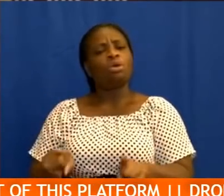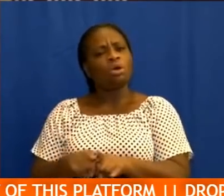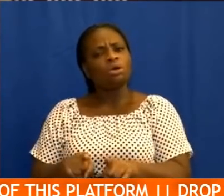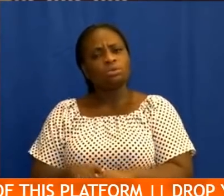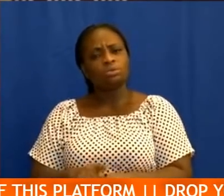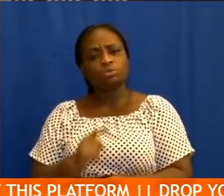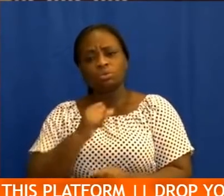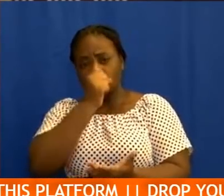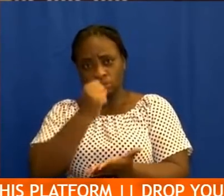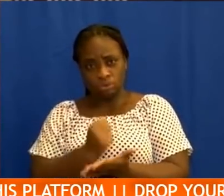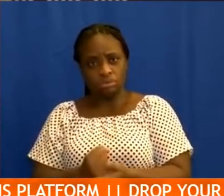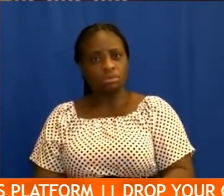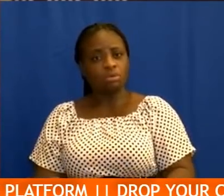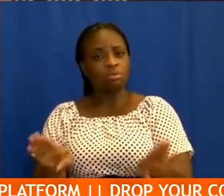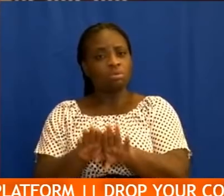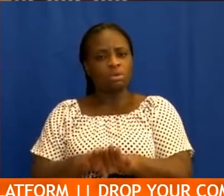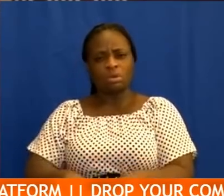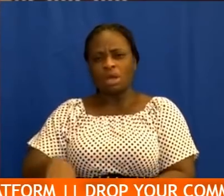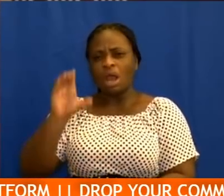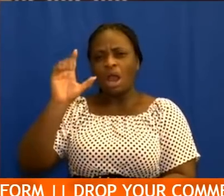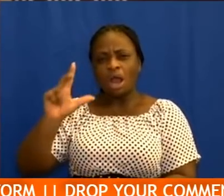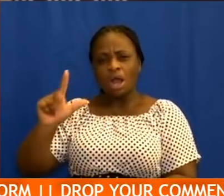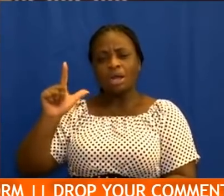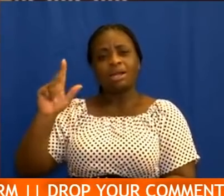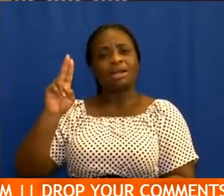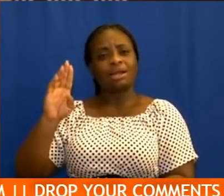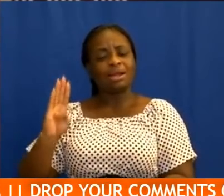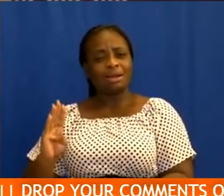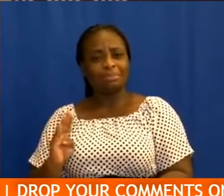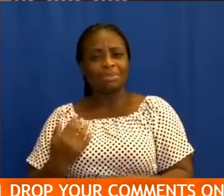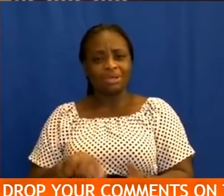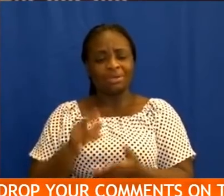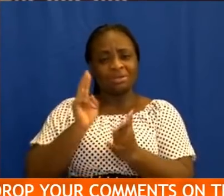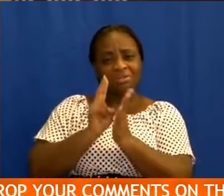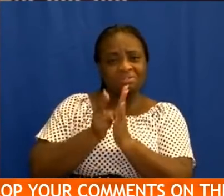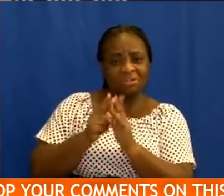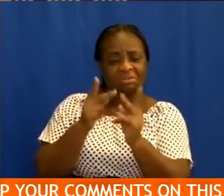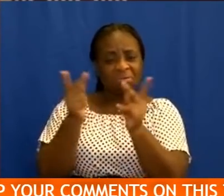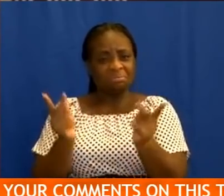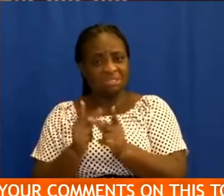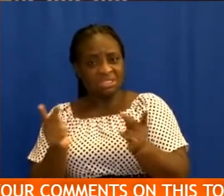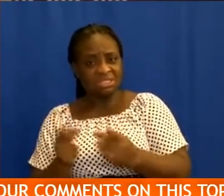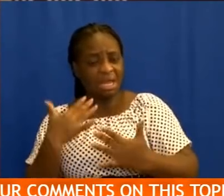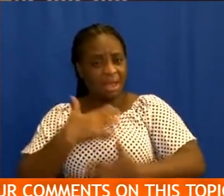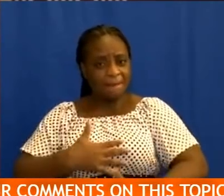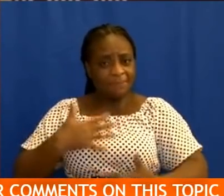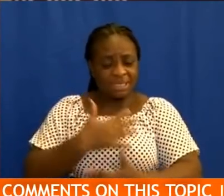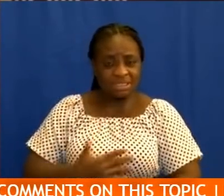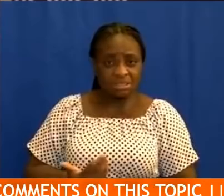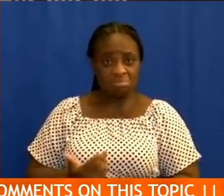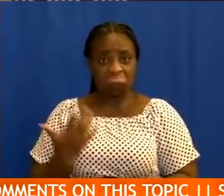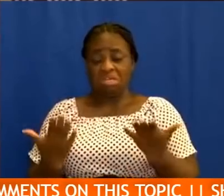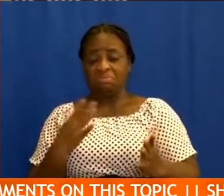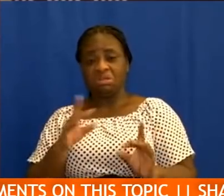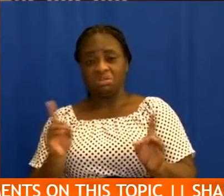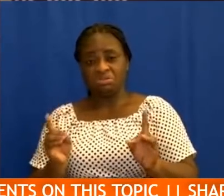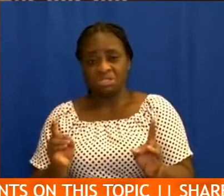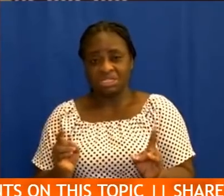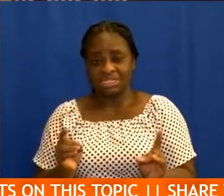the closure of all nightclubs, pubs, cinemas and beaches that may be operating in defiance of the